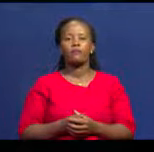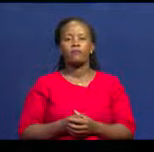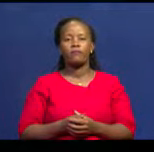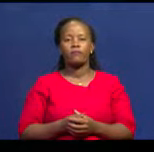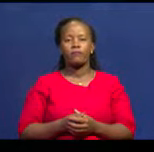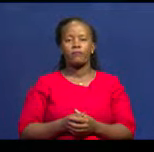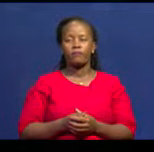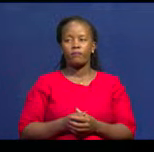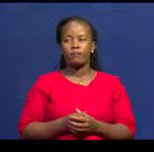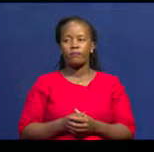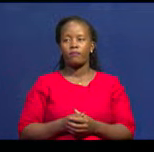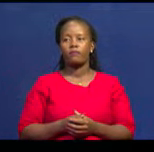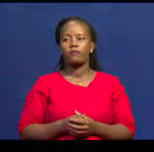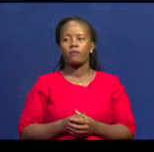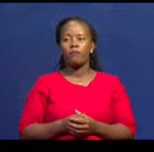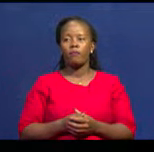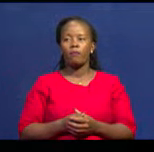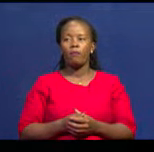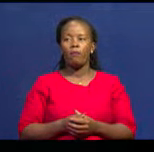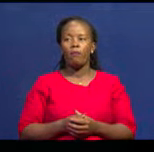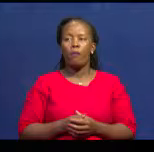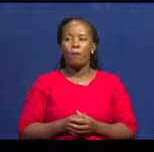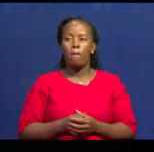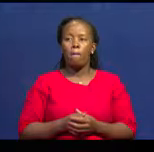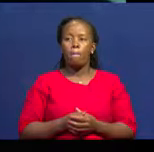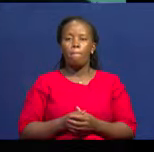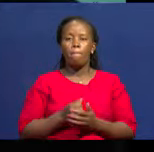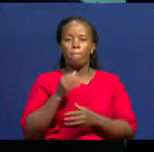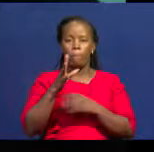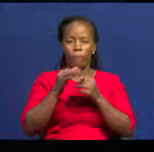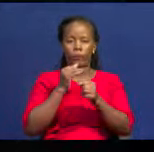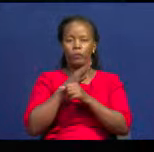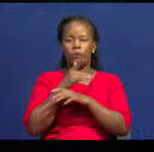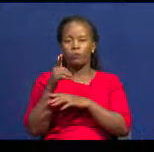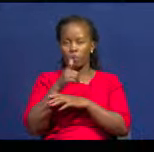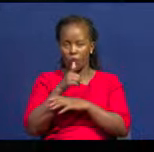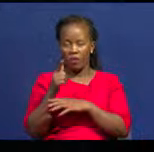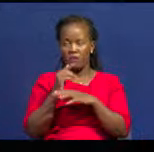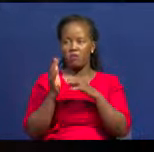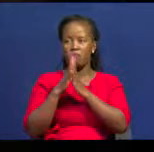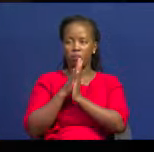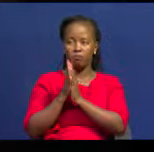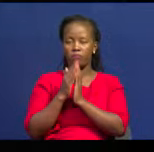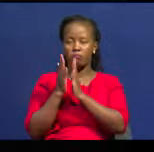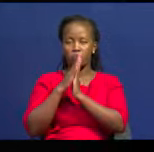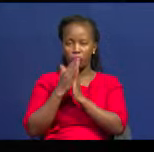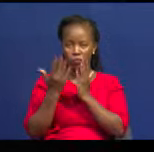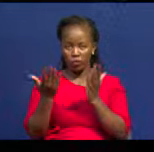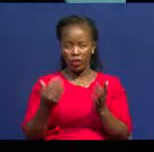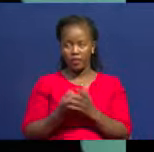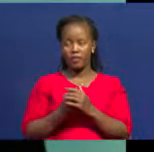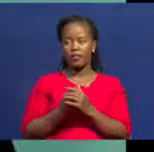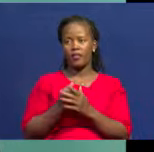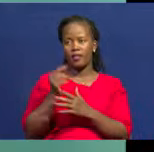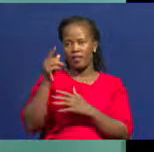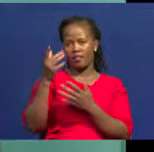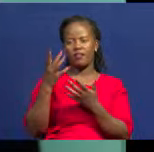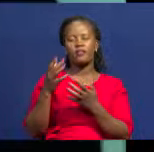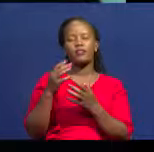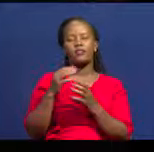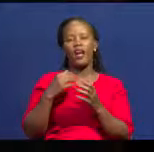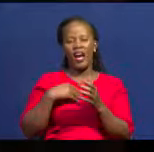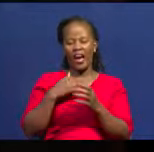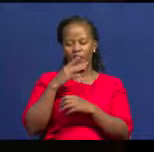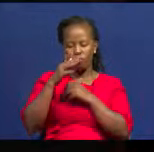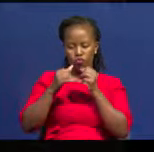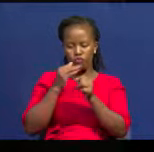otherwise. Tukafungua hivyo visima kutafuta maji. Following was the film Kisima by June